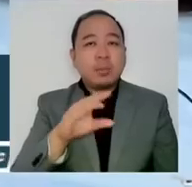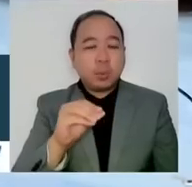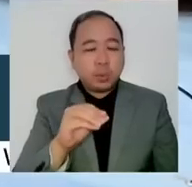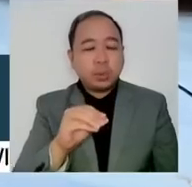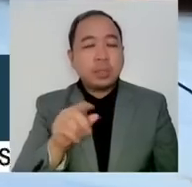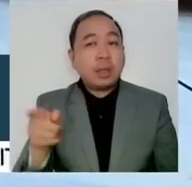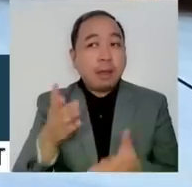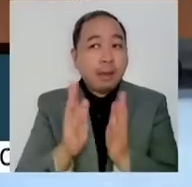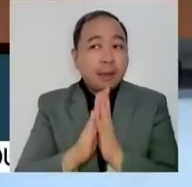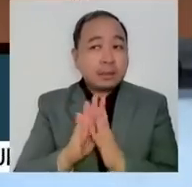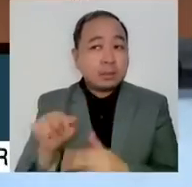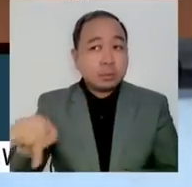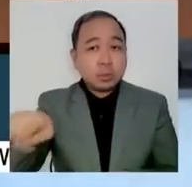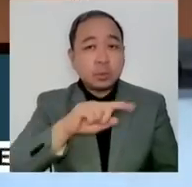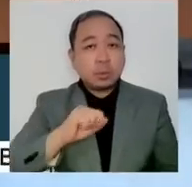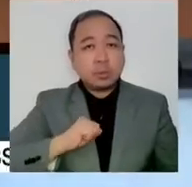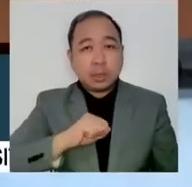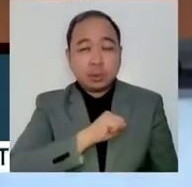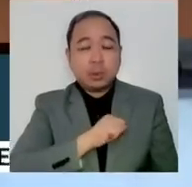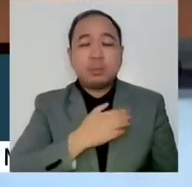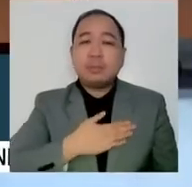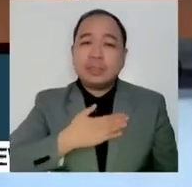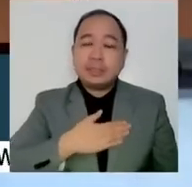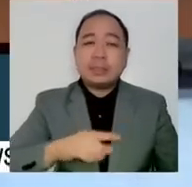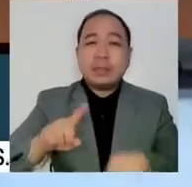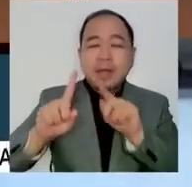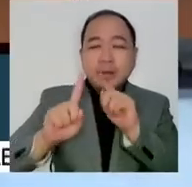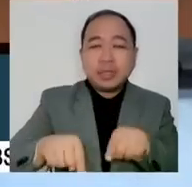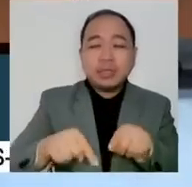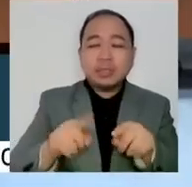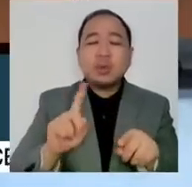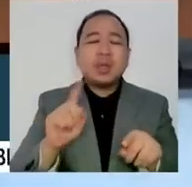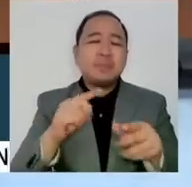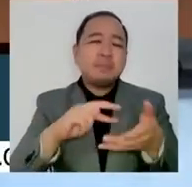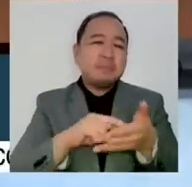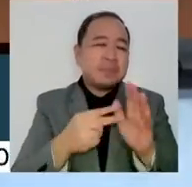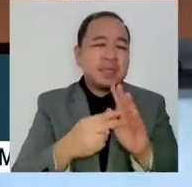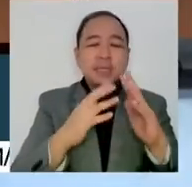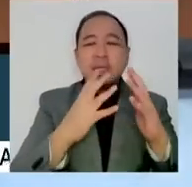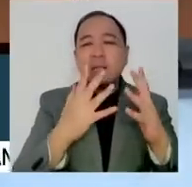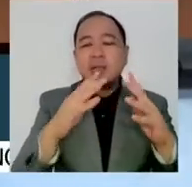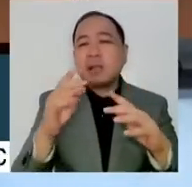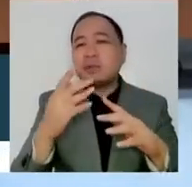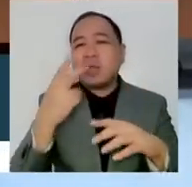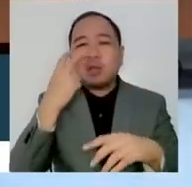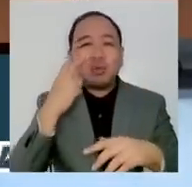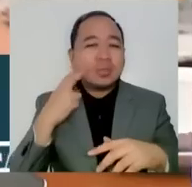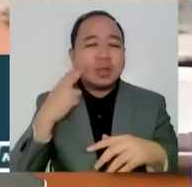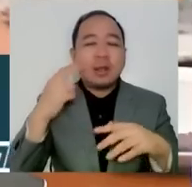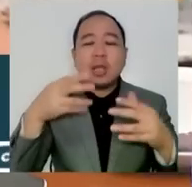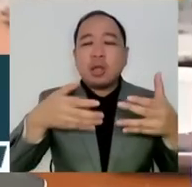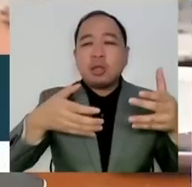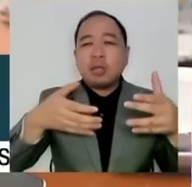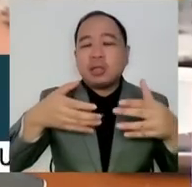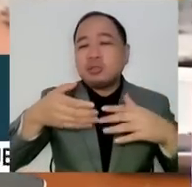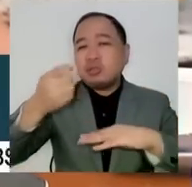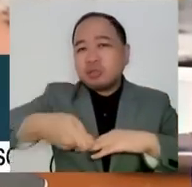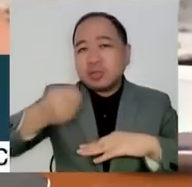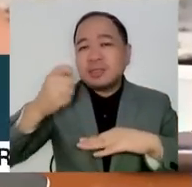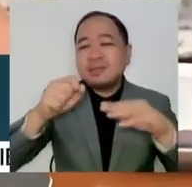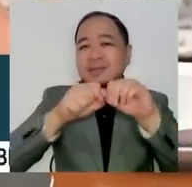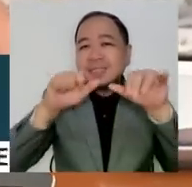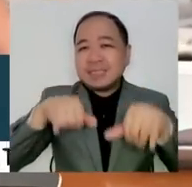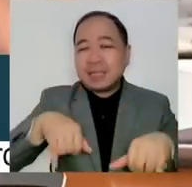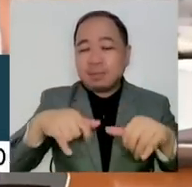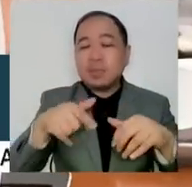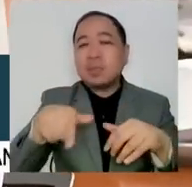senators to help address what she described as the breakdown of the criminal justice system in their province. Degamo asserts the killings have